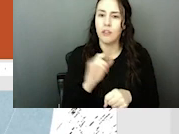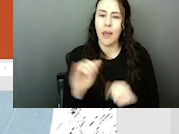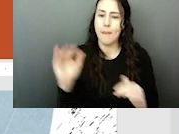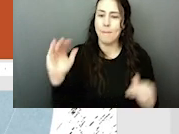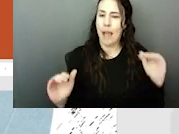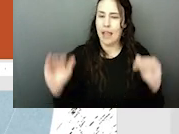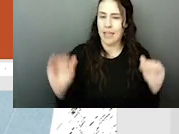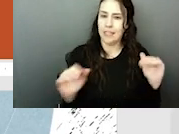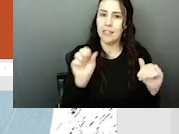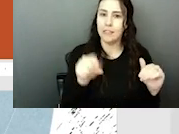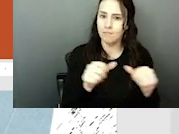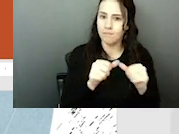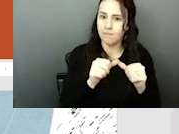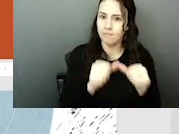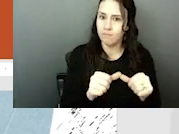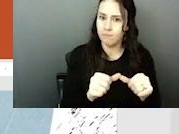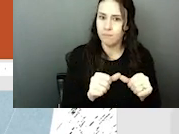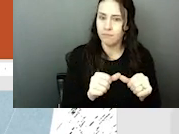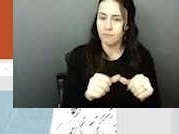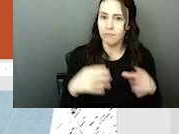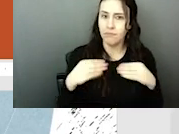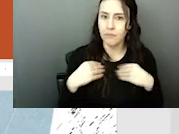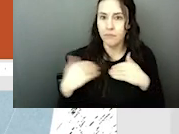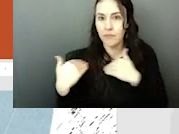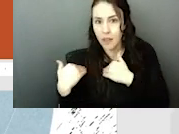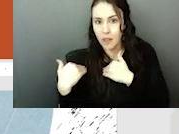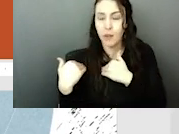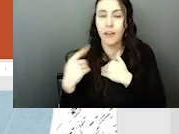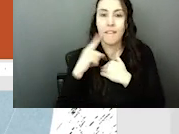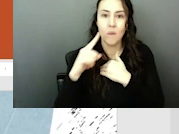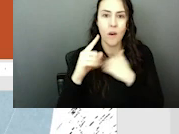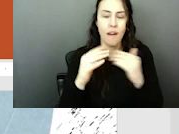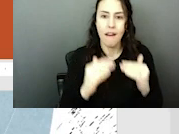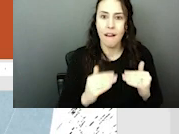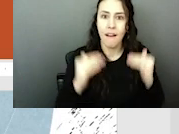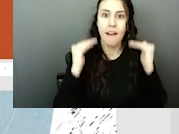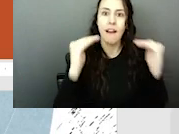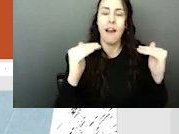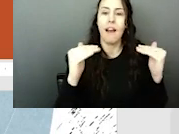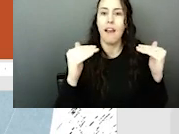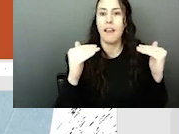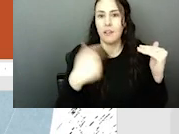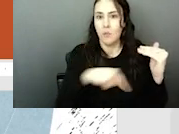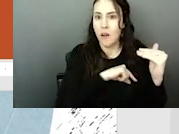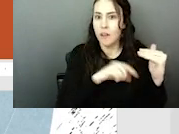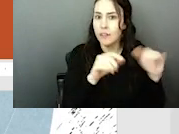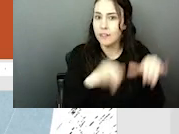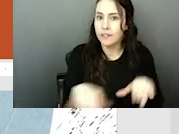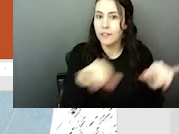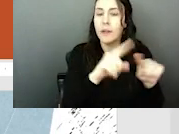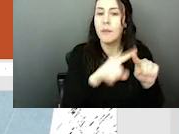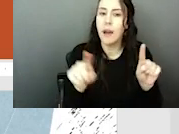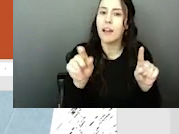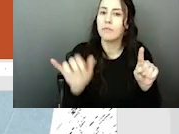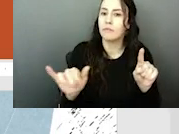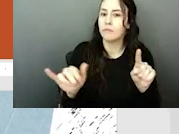holding ourselves accountable for high quality standards, but also we're recognizing